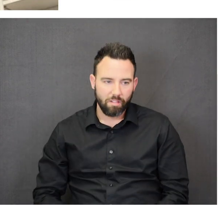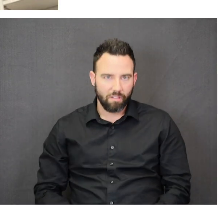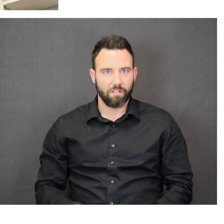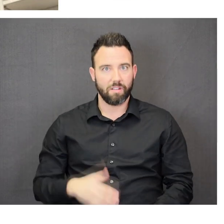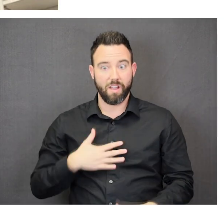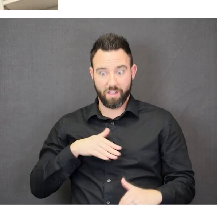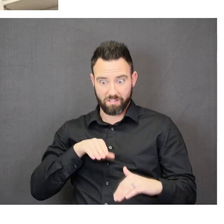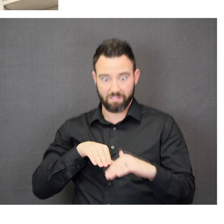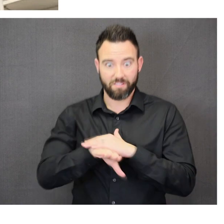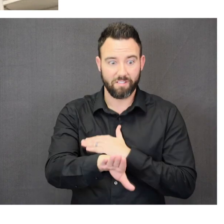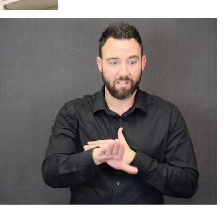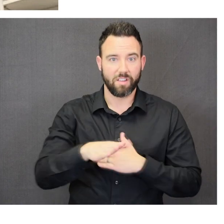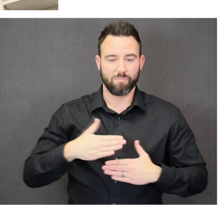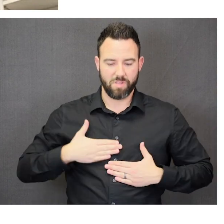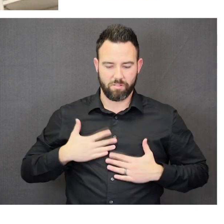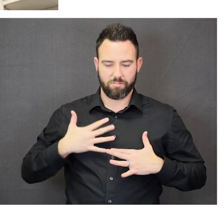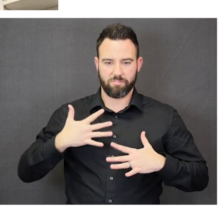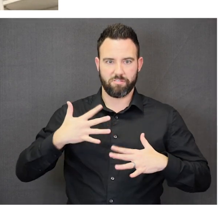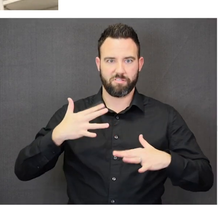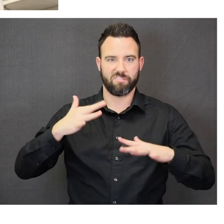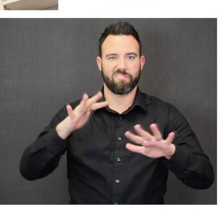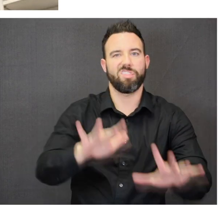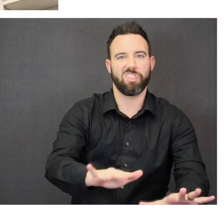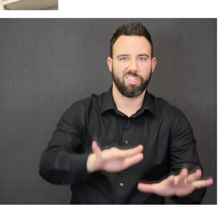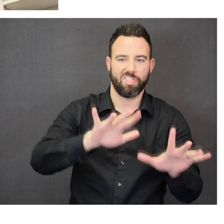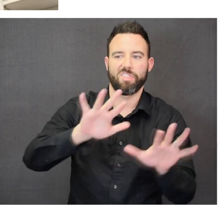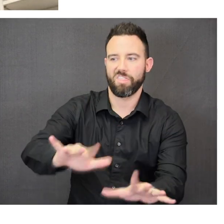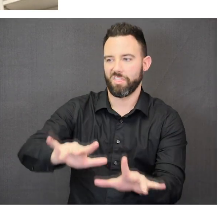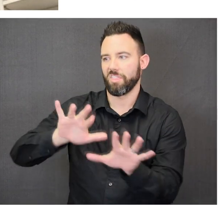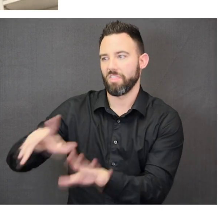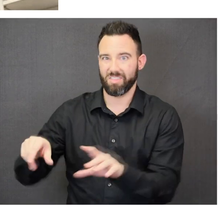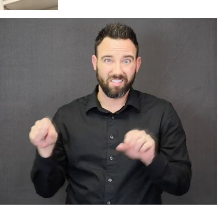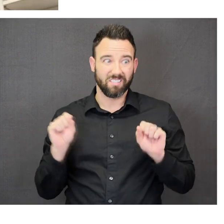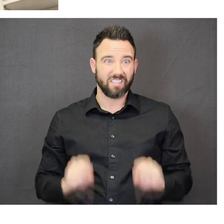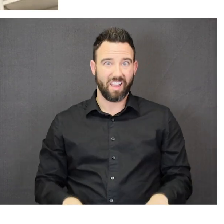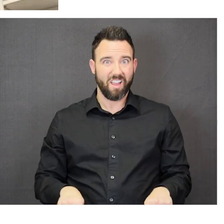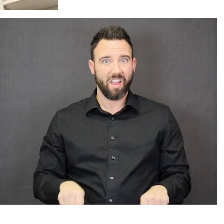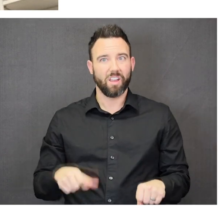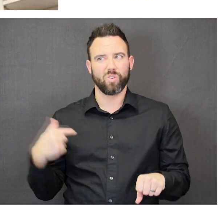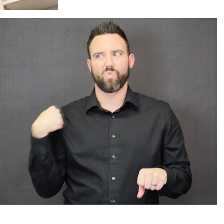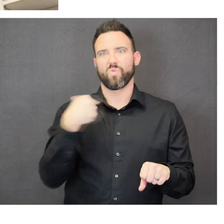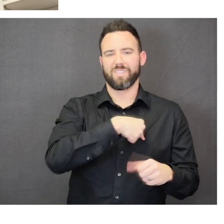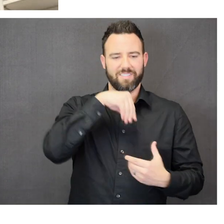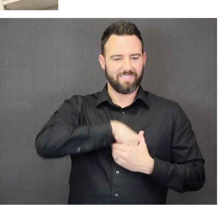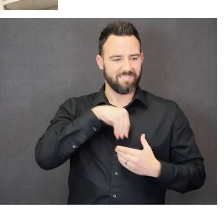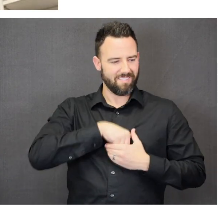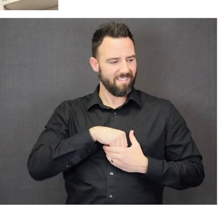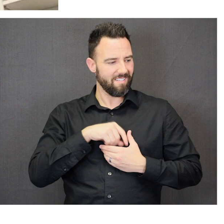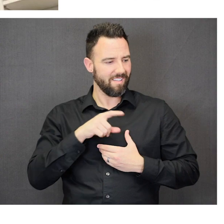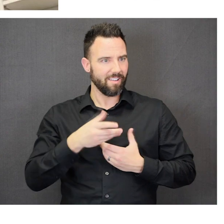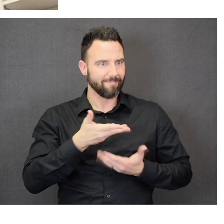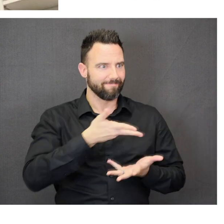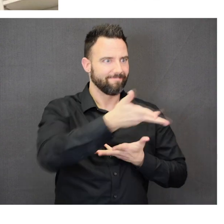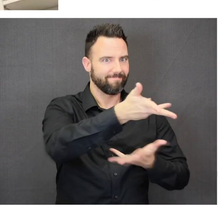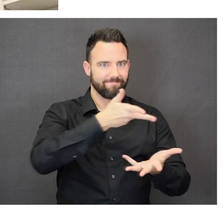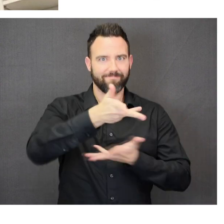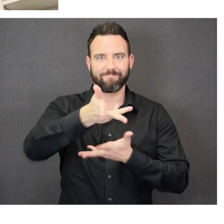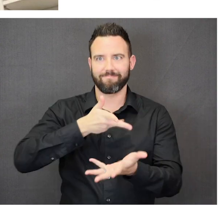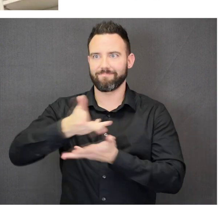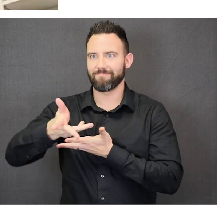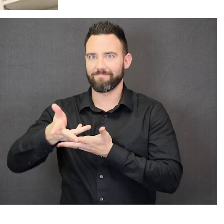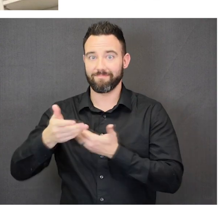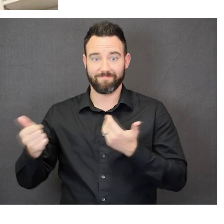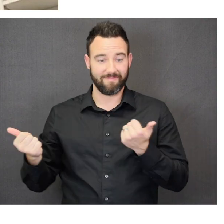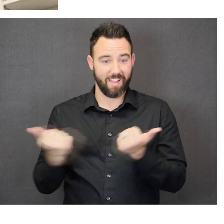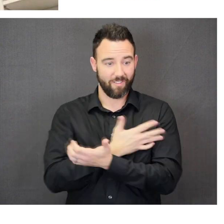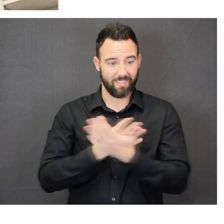wrong and that we should get rid of it. But what it does mean is for us to recognize that what happens within us does have impact